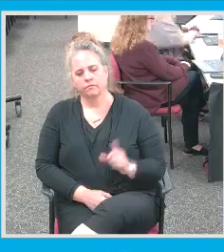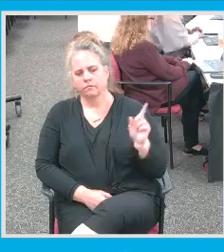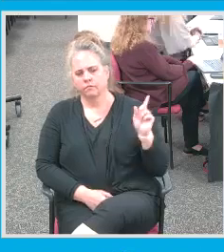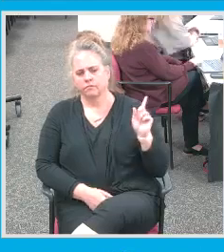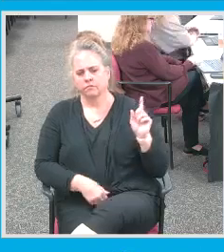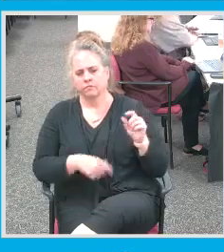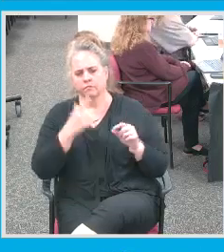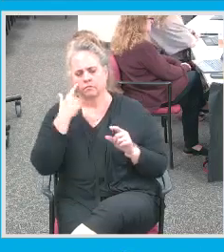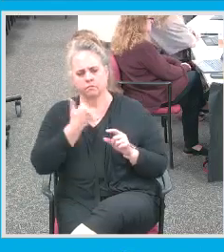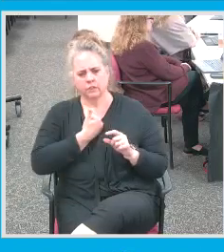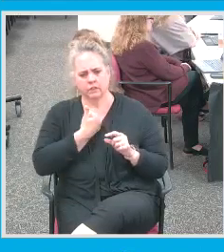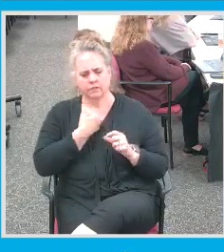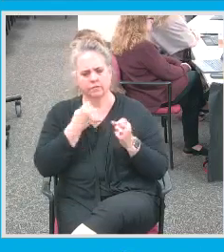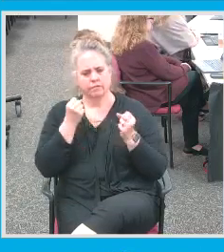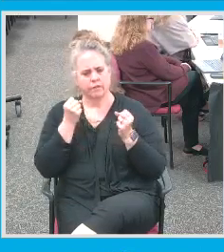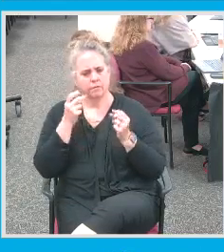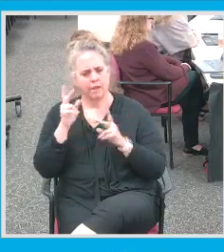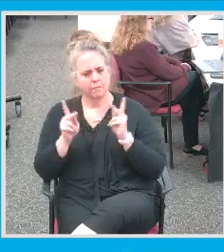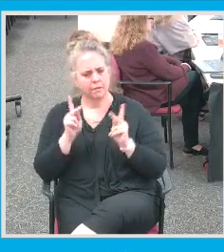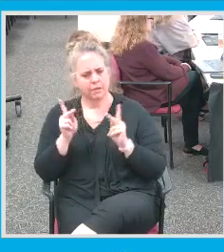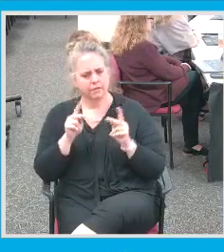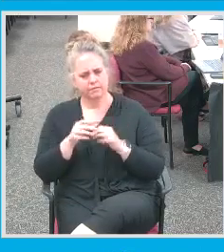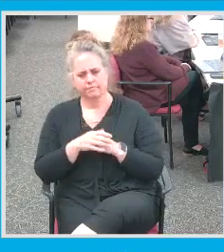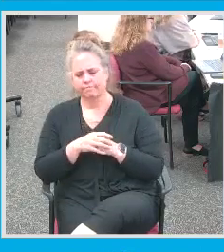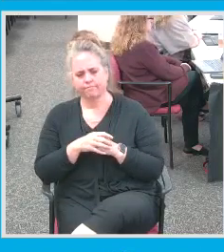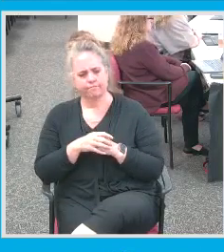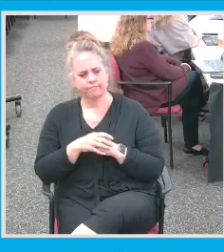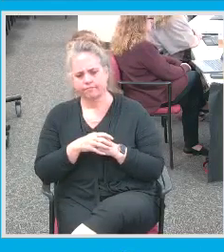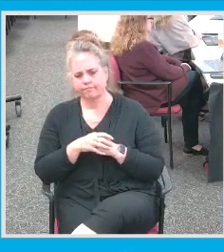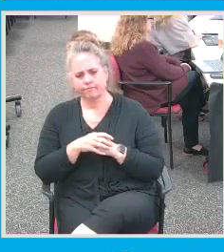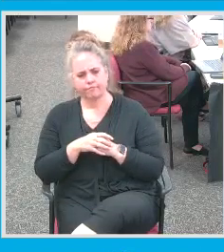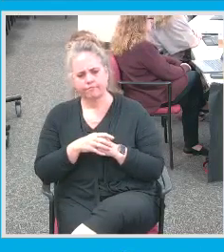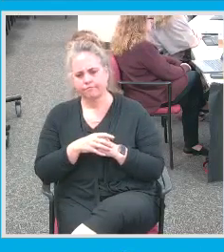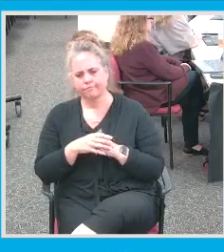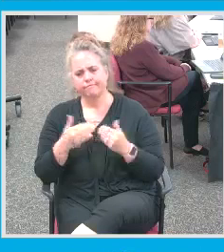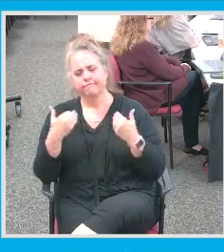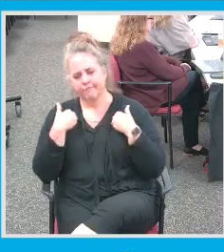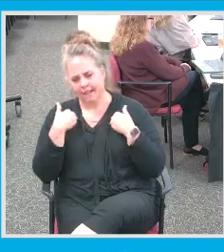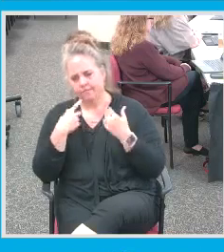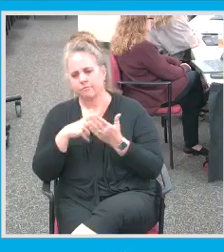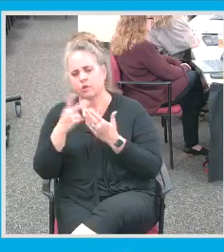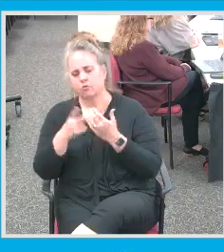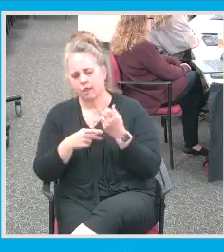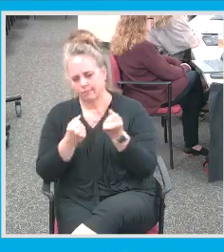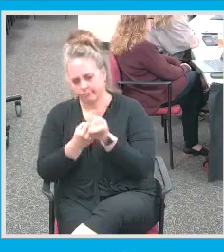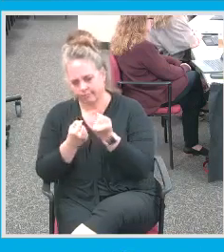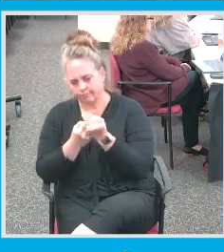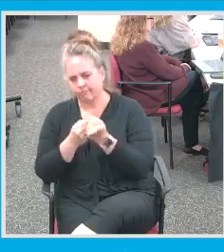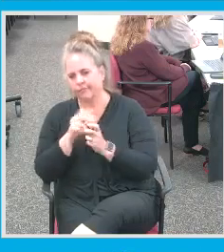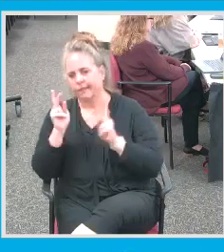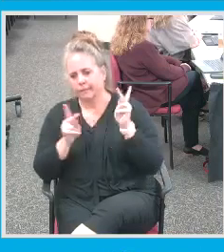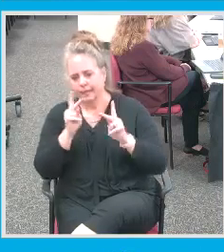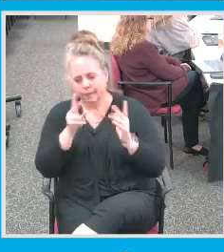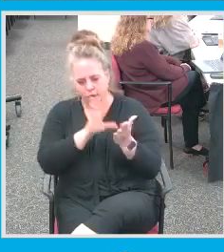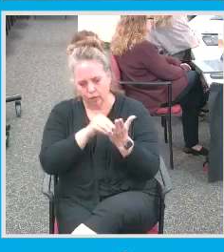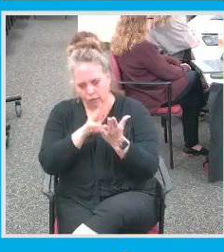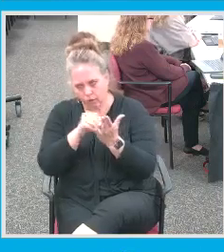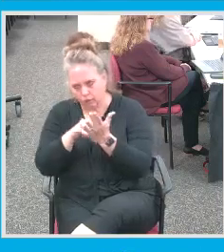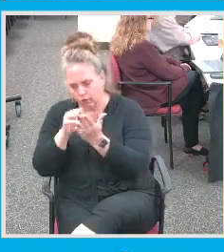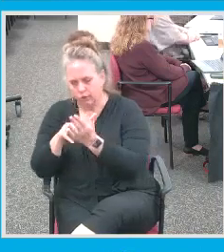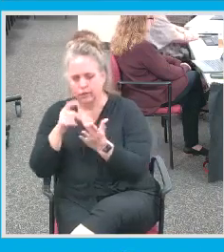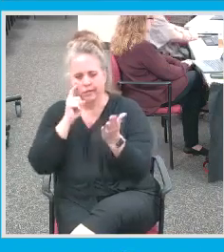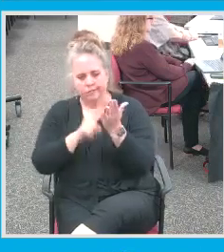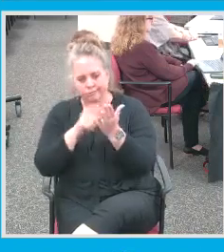do, you have lots of support on programs to help people learn about signs of someone